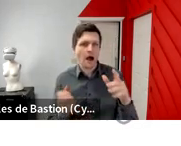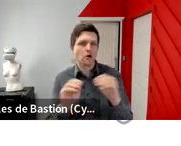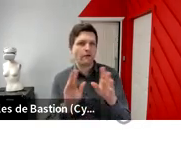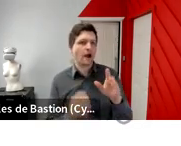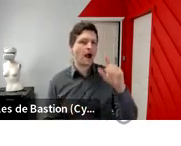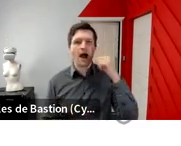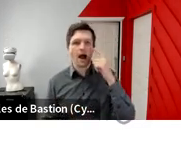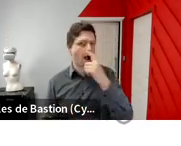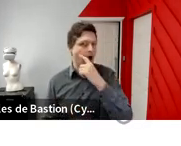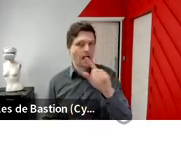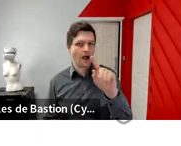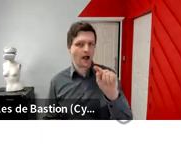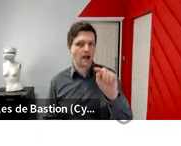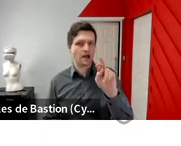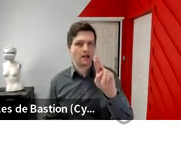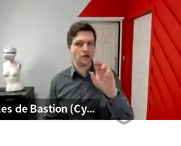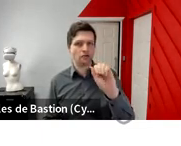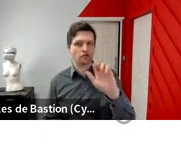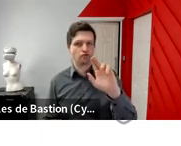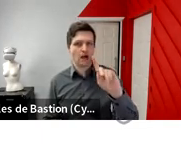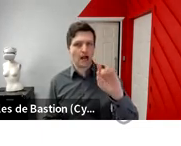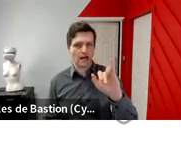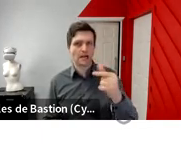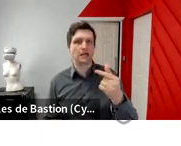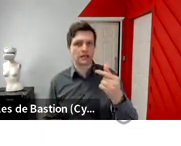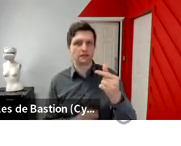eye tracking? And to clarify,